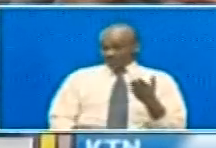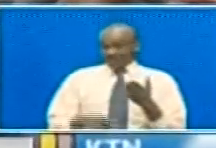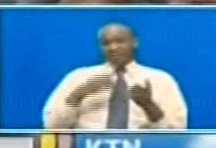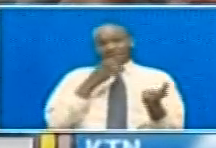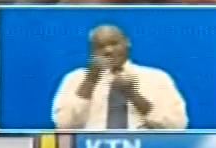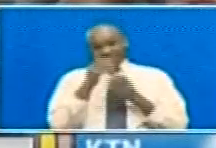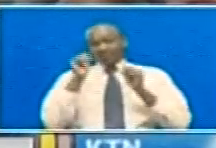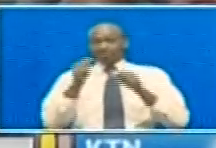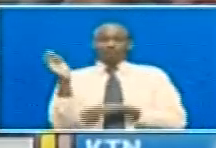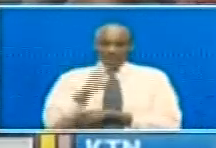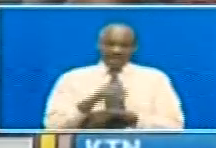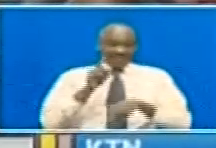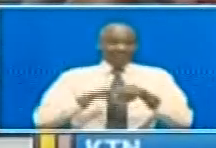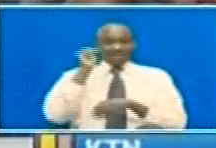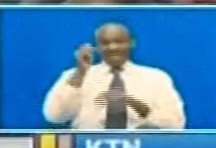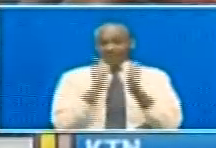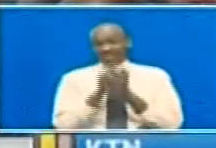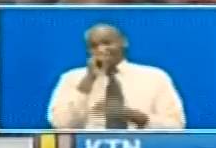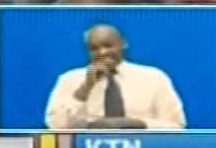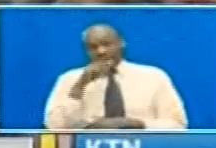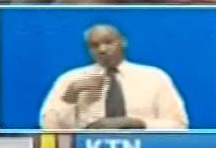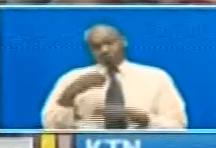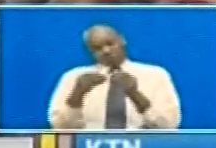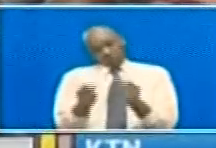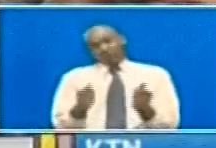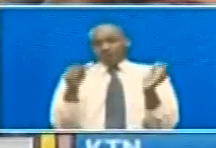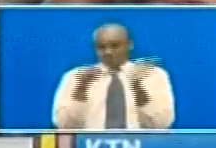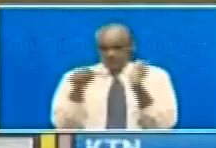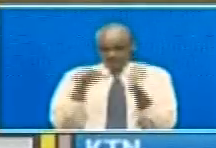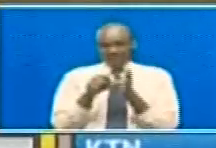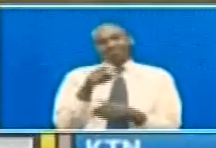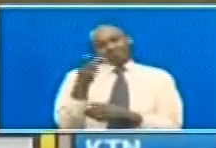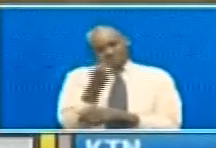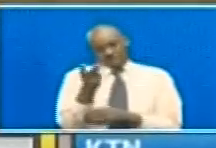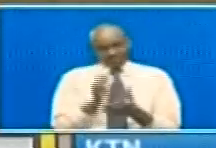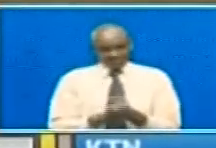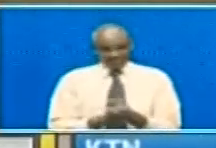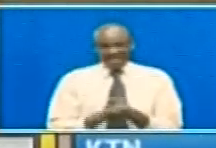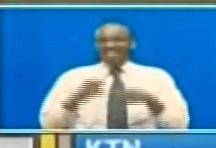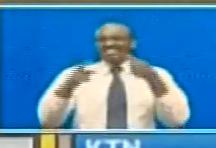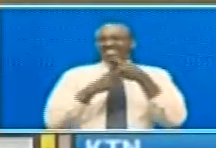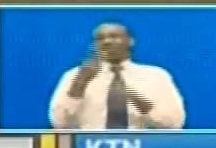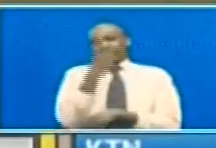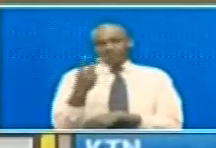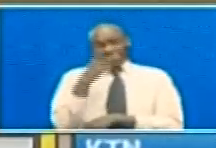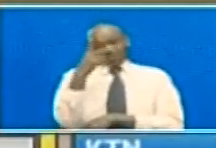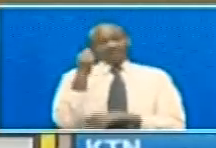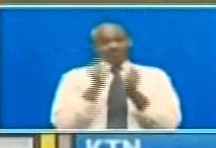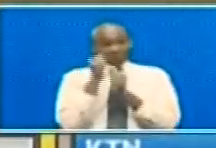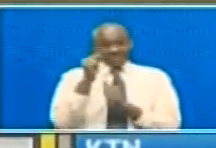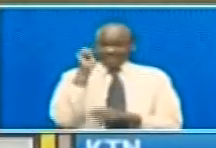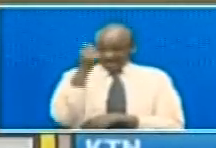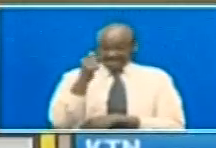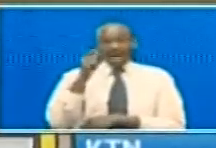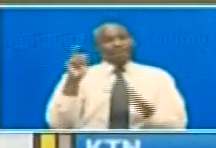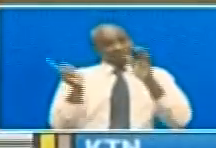business normalcy as Kenya and Tanzania seek to bring to an end a diplomatic standoff. On the 6th of February 2015, Kenya's Ministry